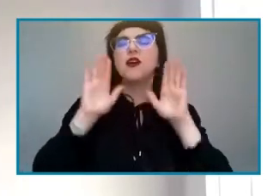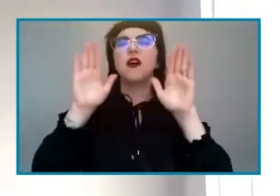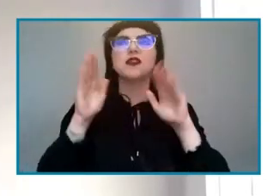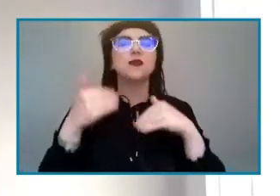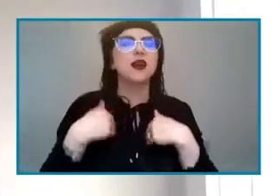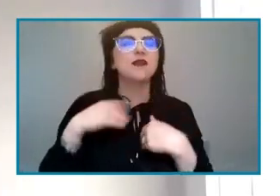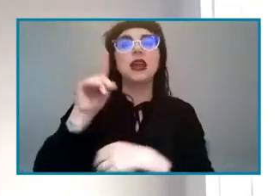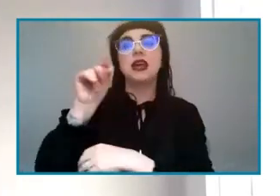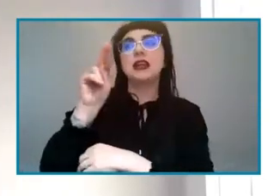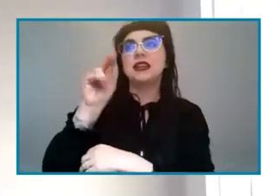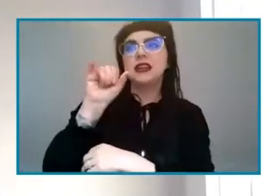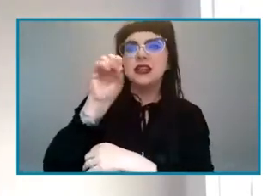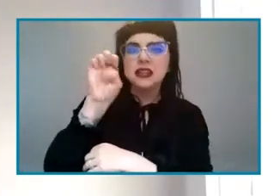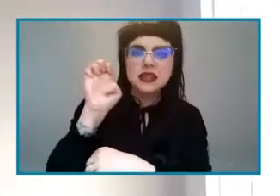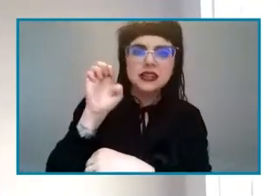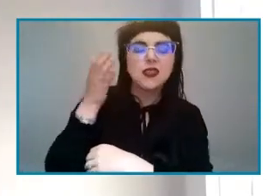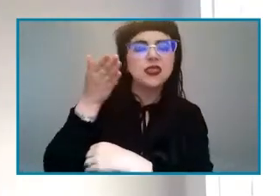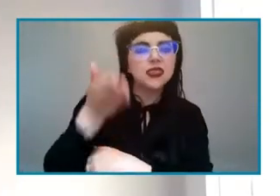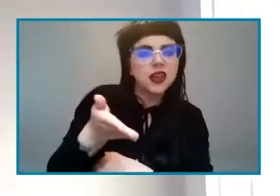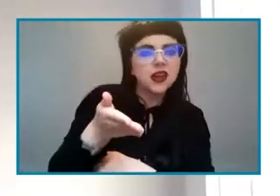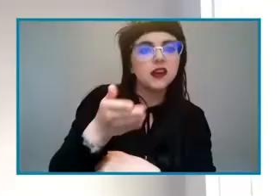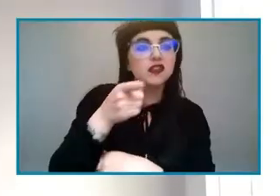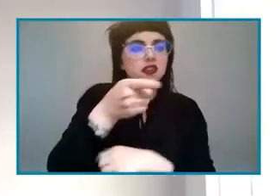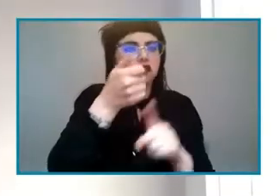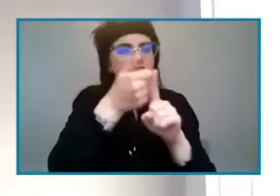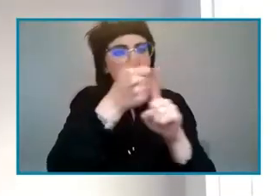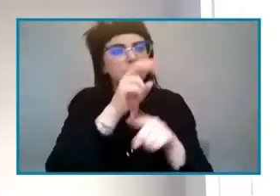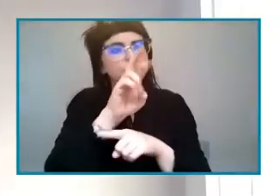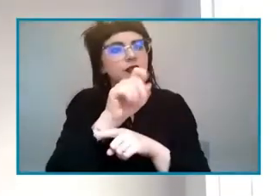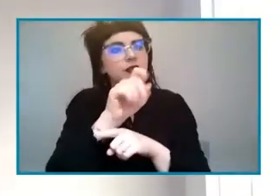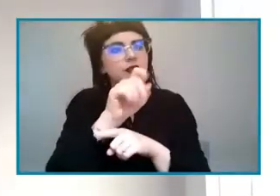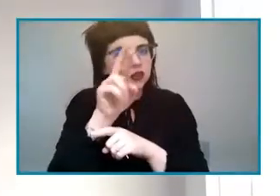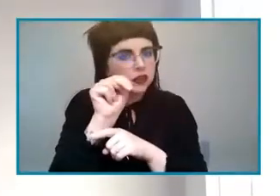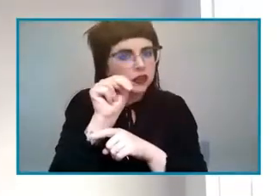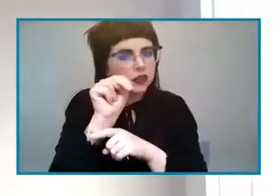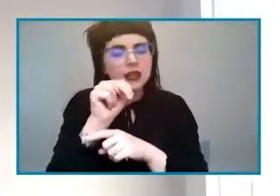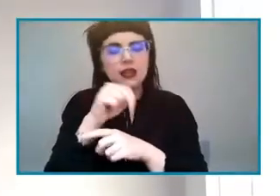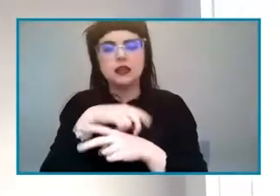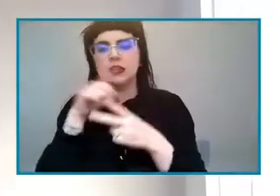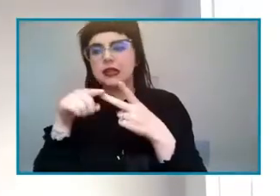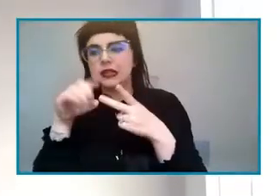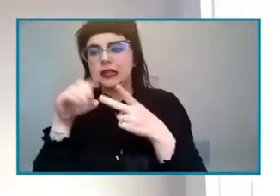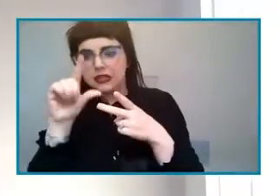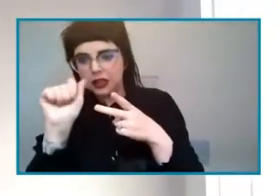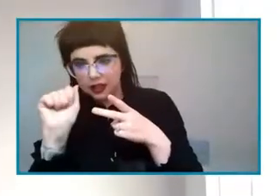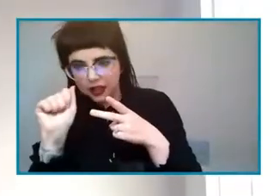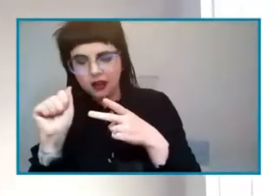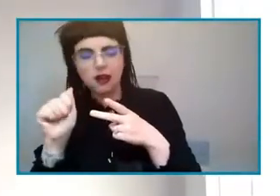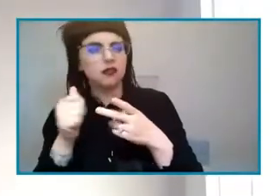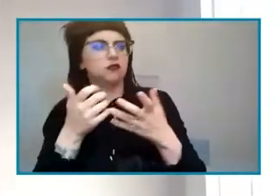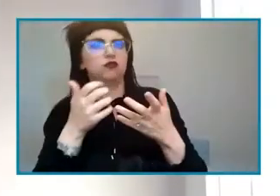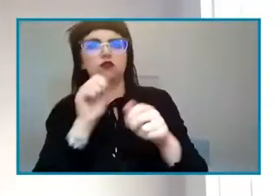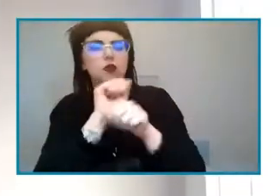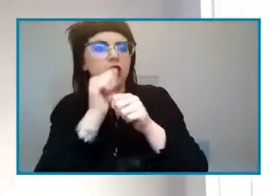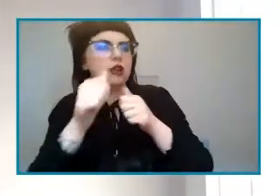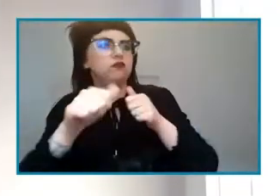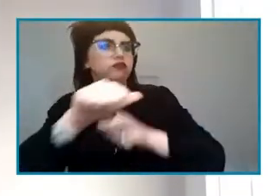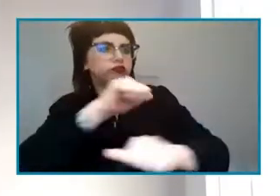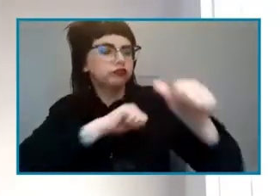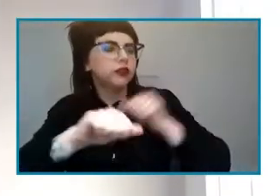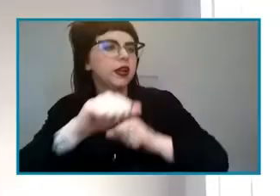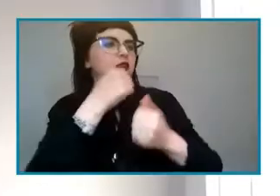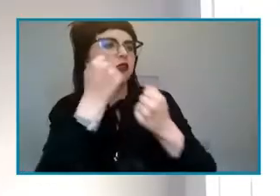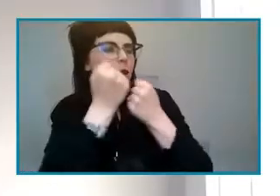and Celia there with her ideas, and me there, all working together with Kelly and Hannah on what our process